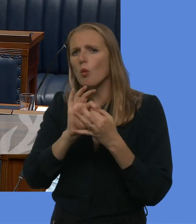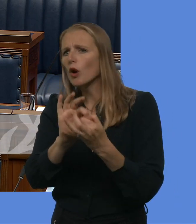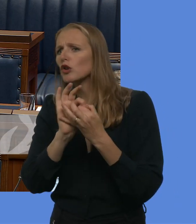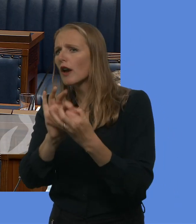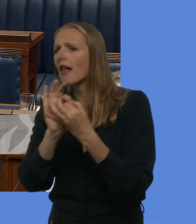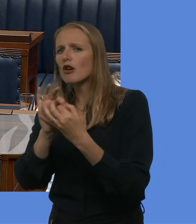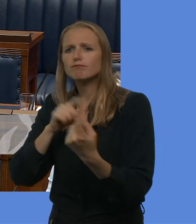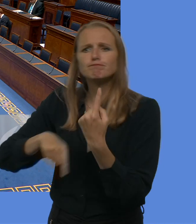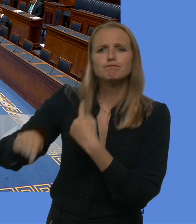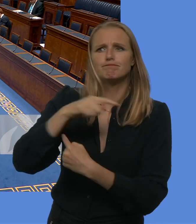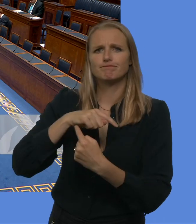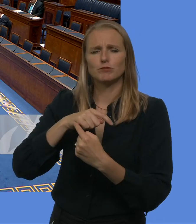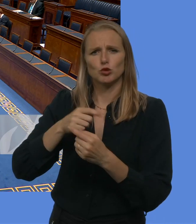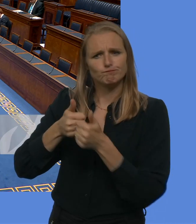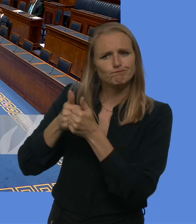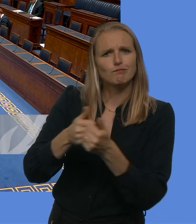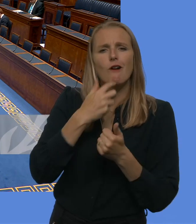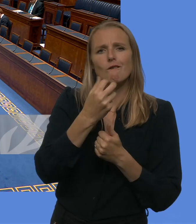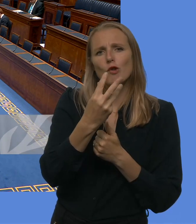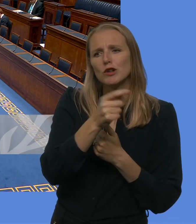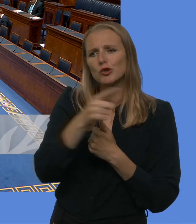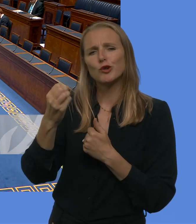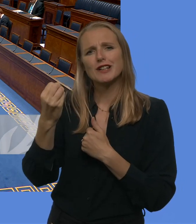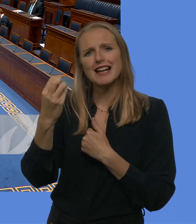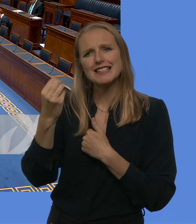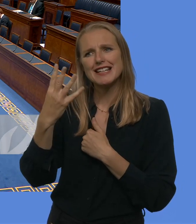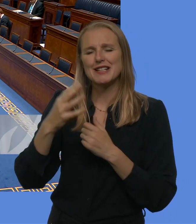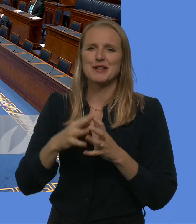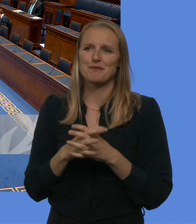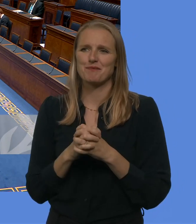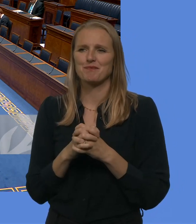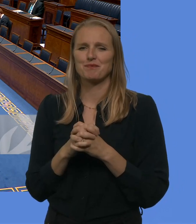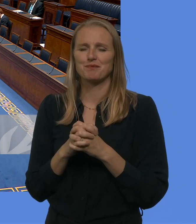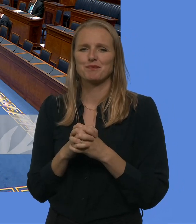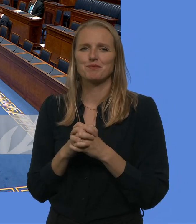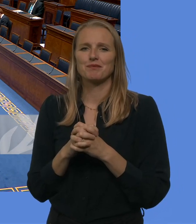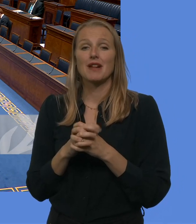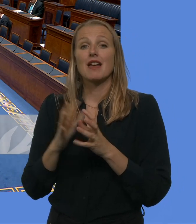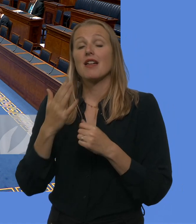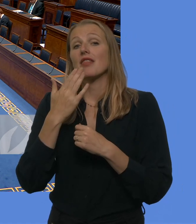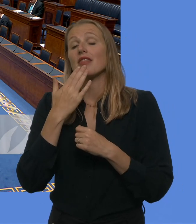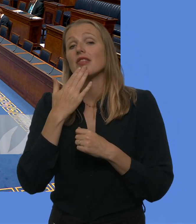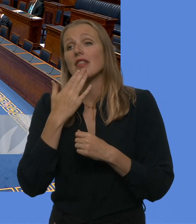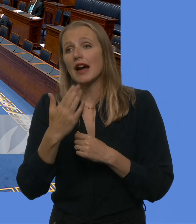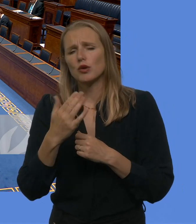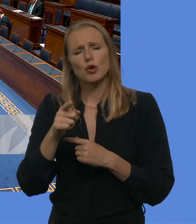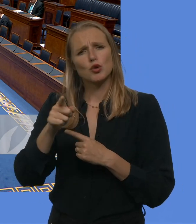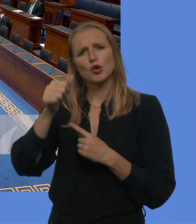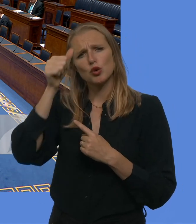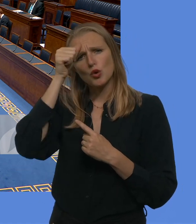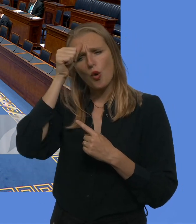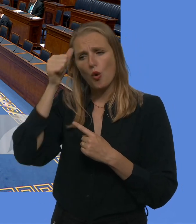together. Mr Tennyson. Thank the Minister for that. The Minister will be aware that the Education and